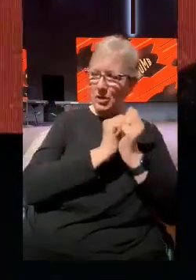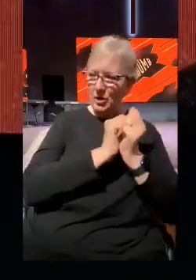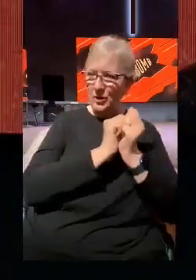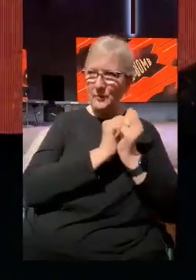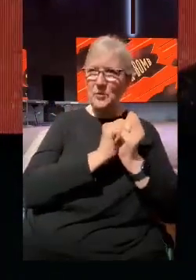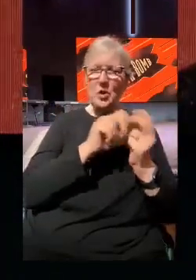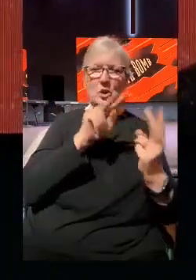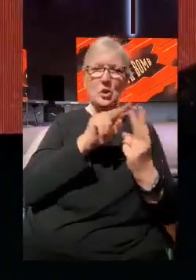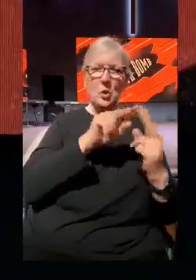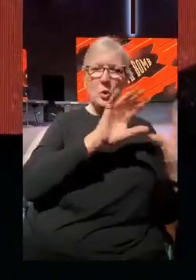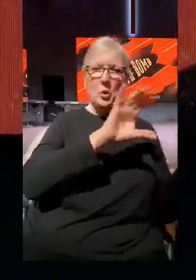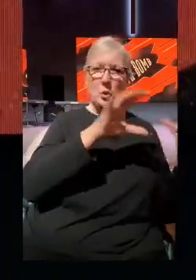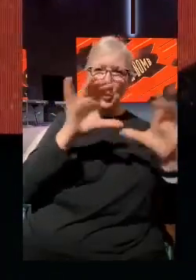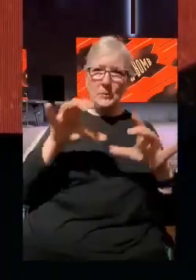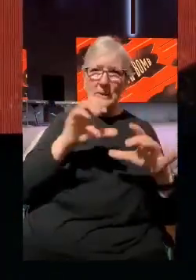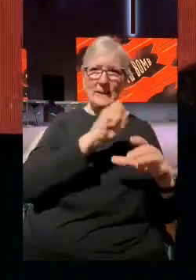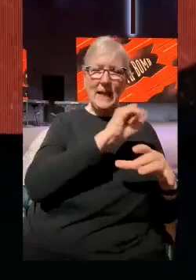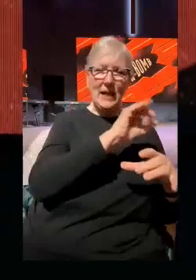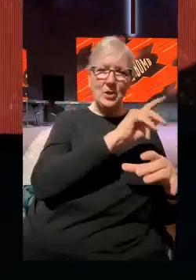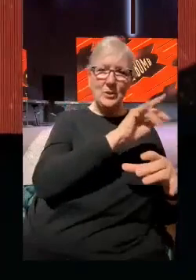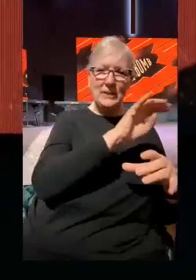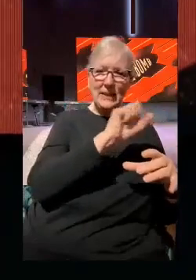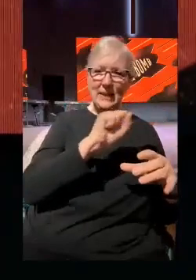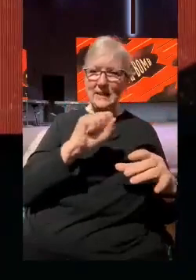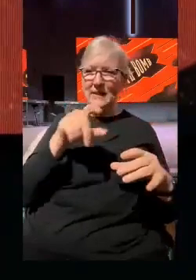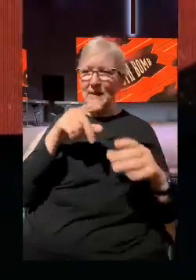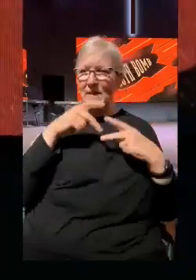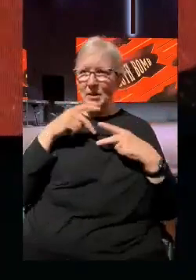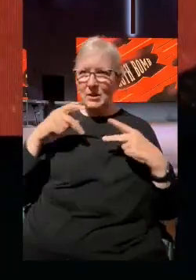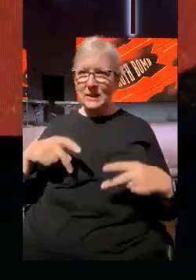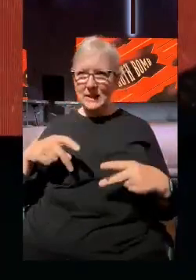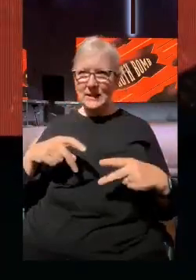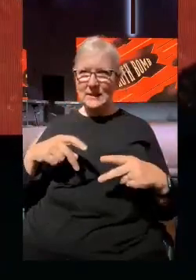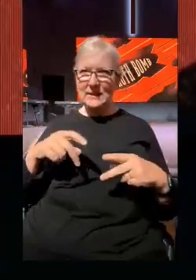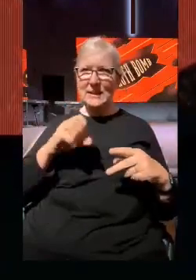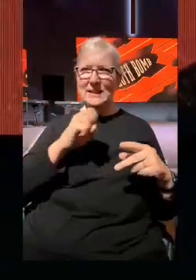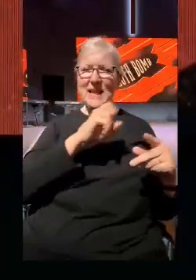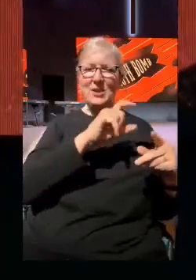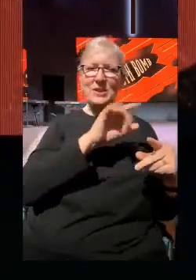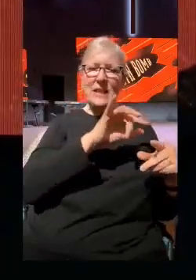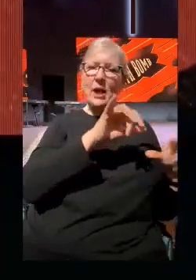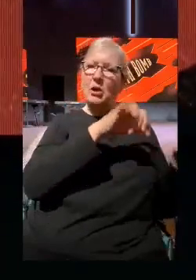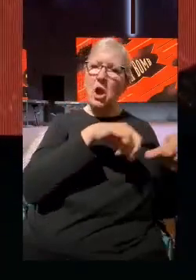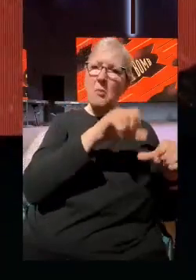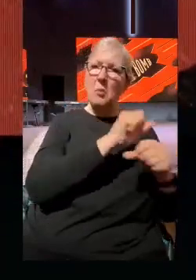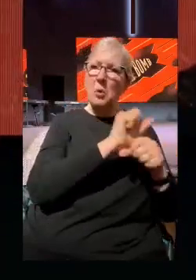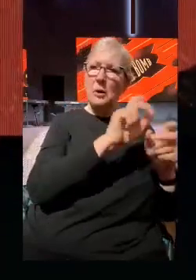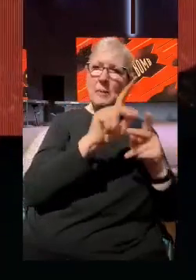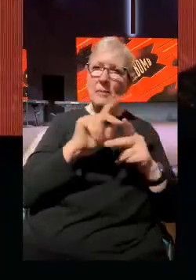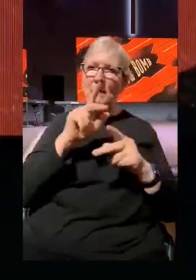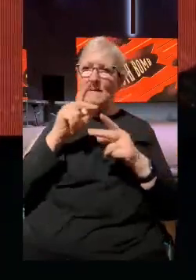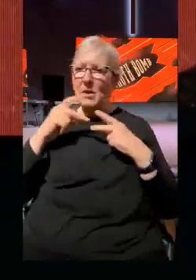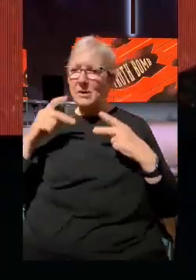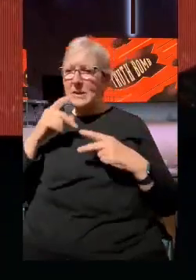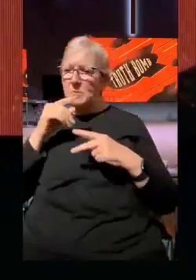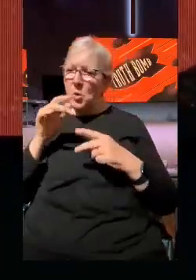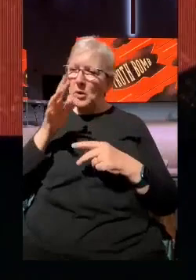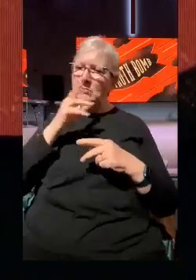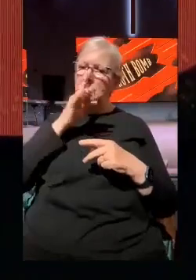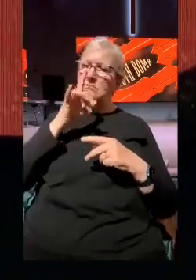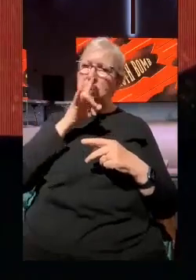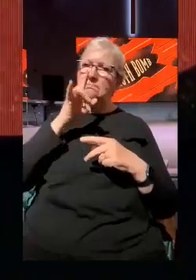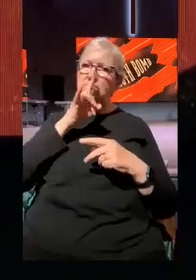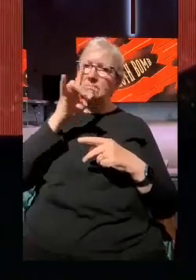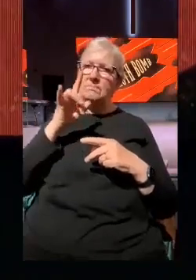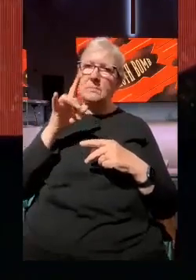elitist and aristocratic. The Pharisees were more representative of the common working people. And I think that's why we hear a lot more stories